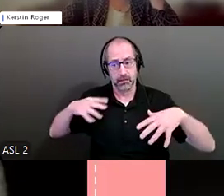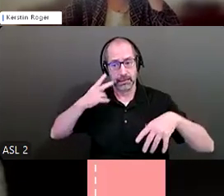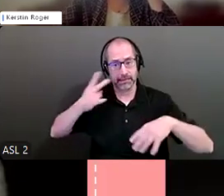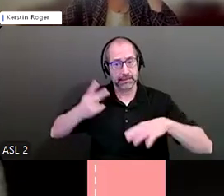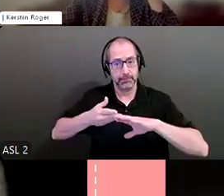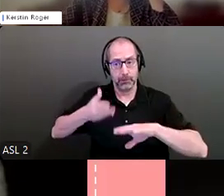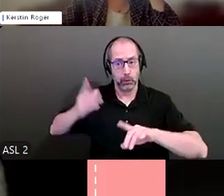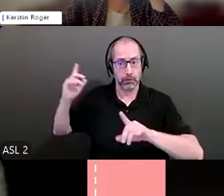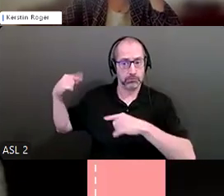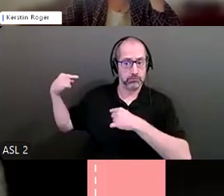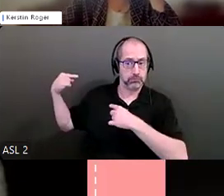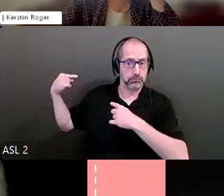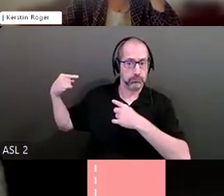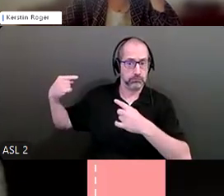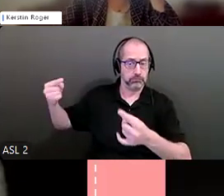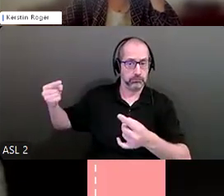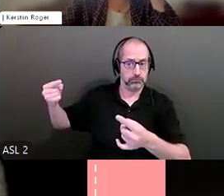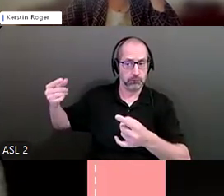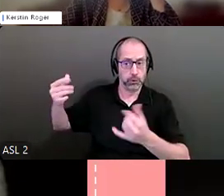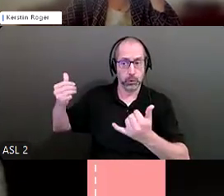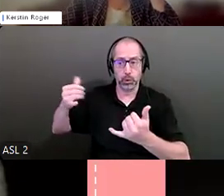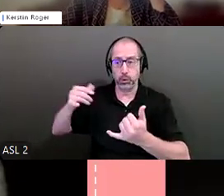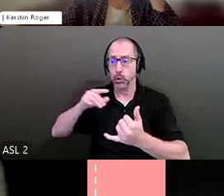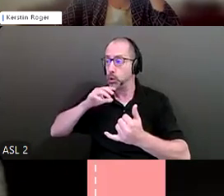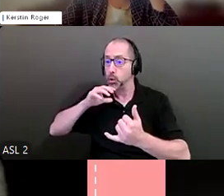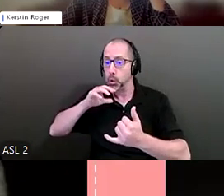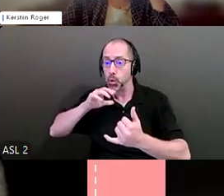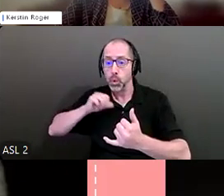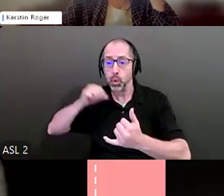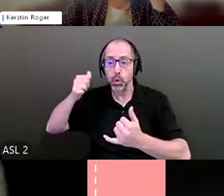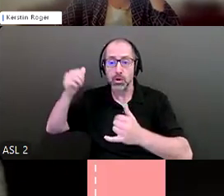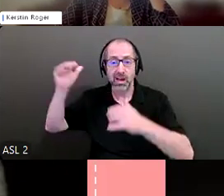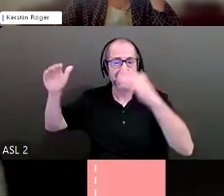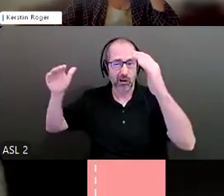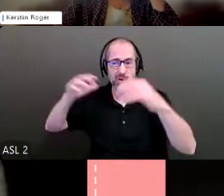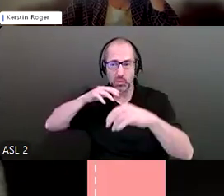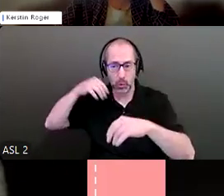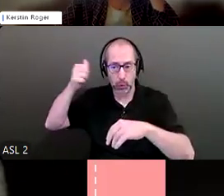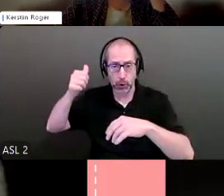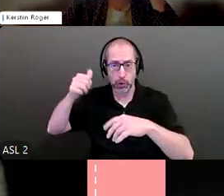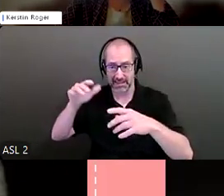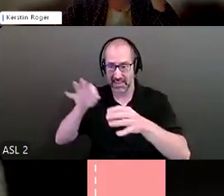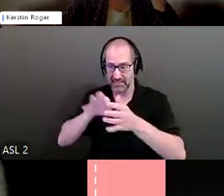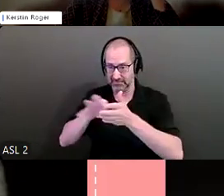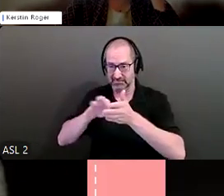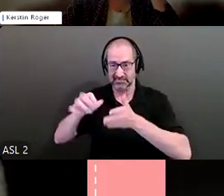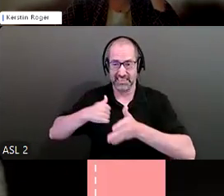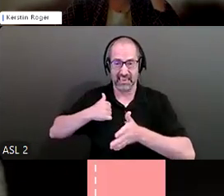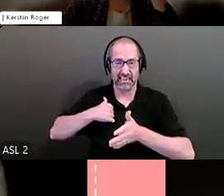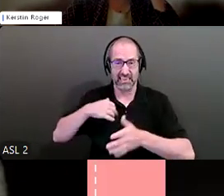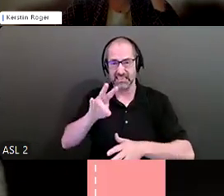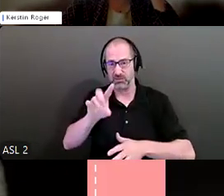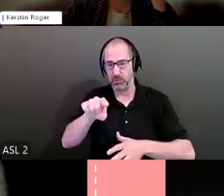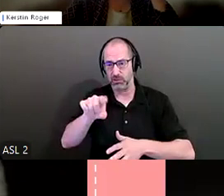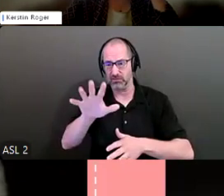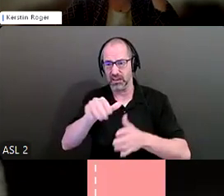currently older adults are comprise about 7.5 million Canadians. And of course,